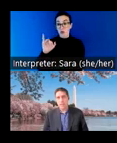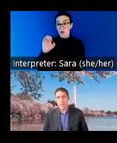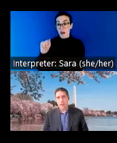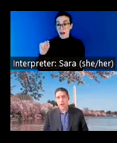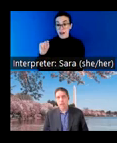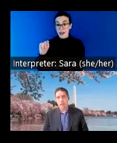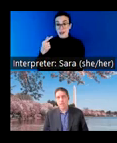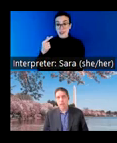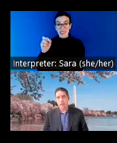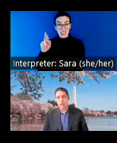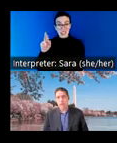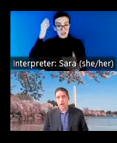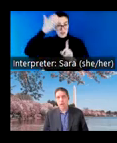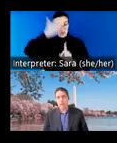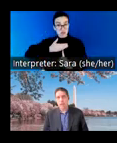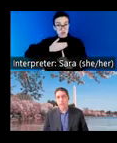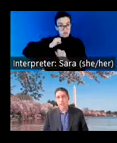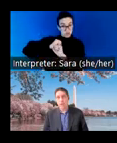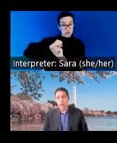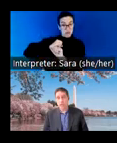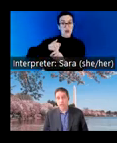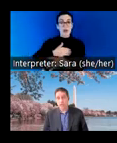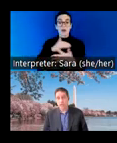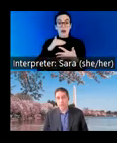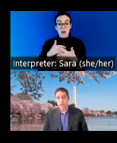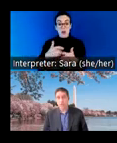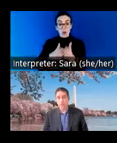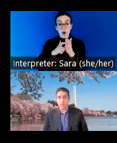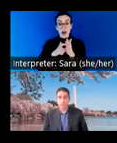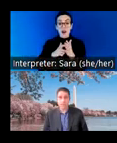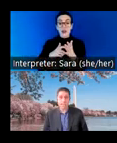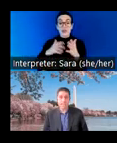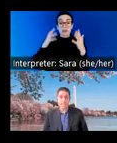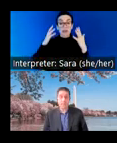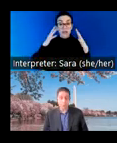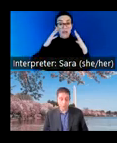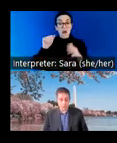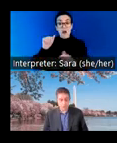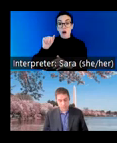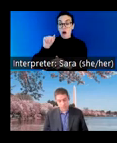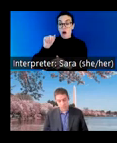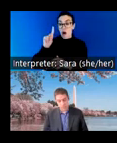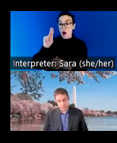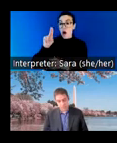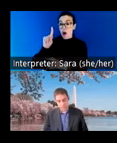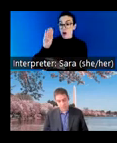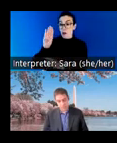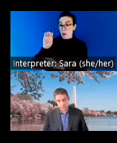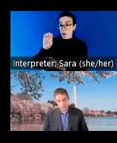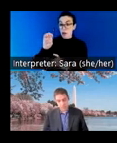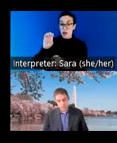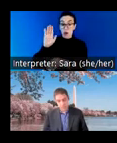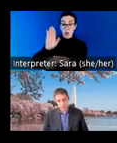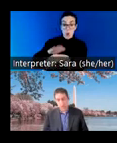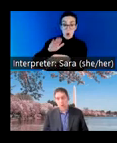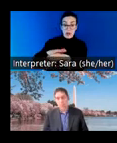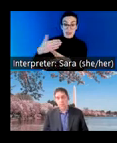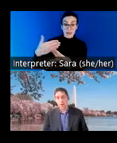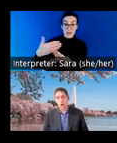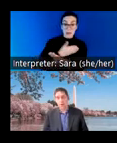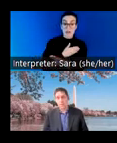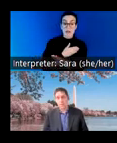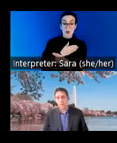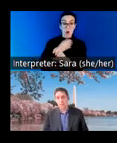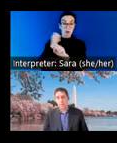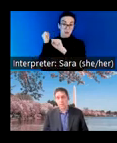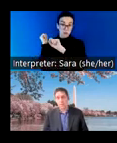the requirement of audible warnings before dispersals and a safe route to disperse, the requirement